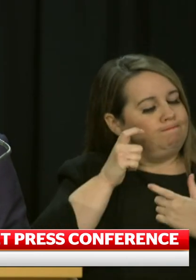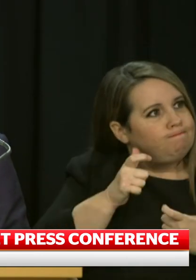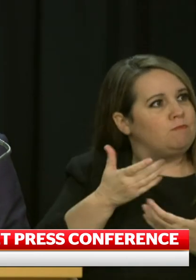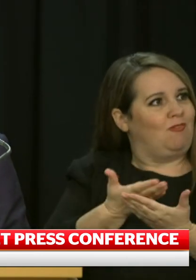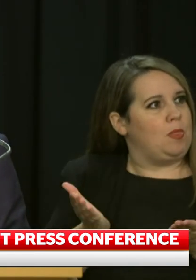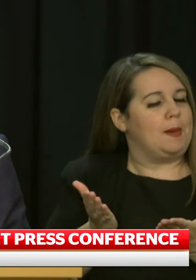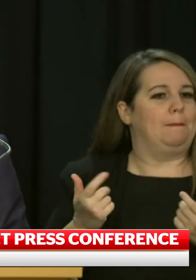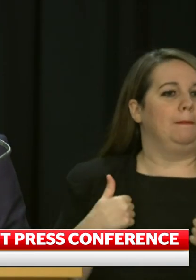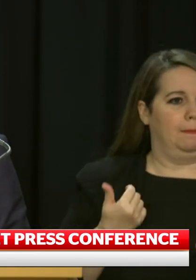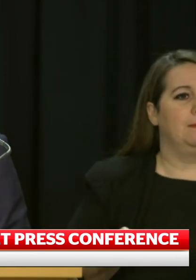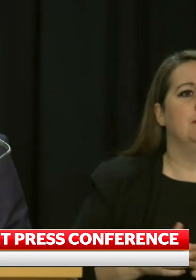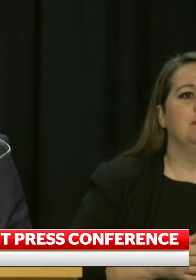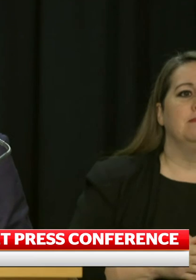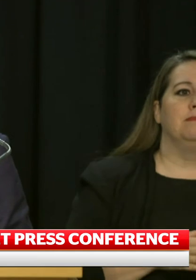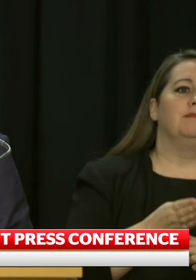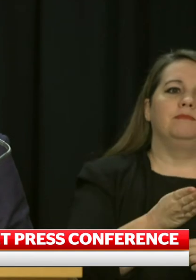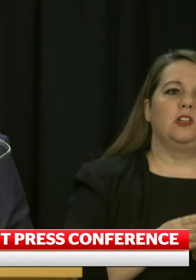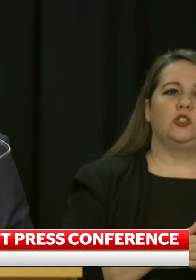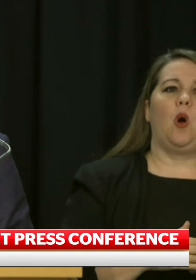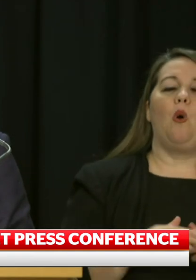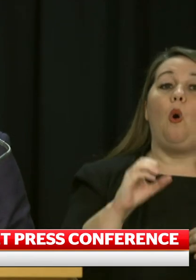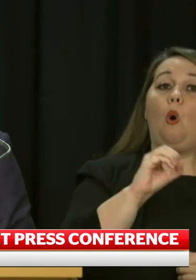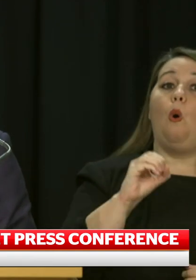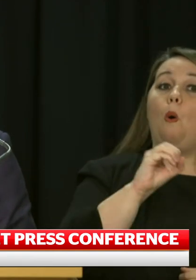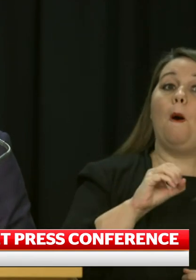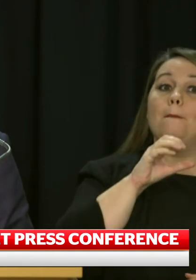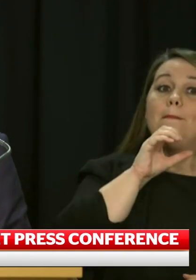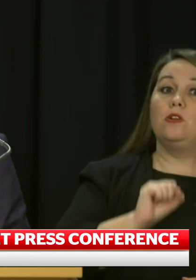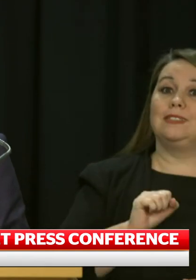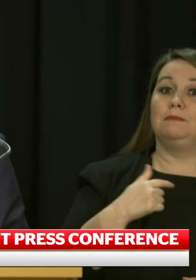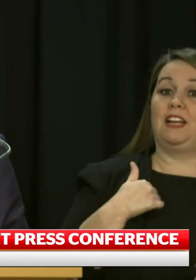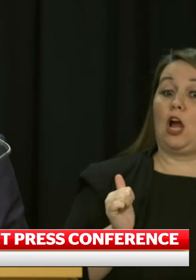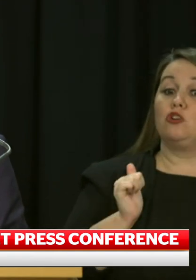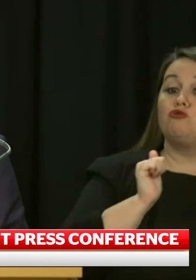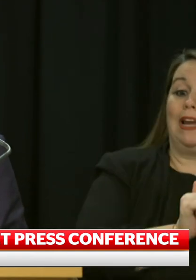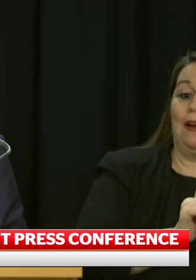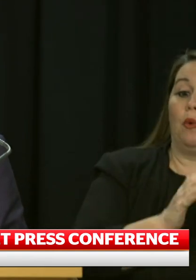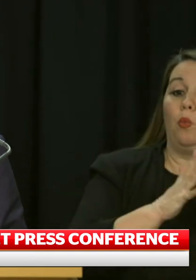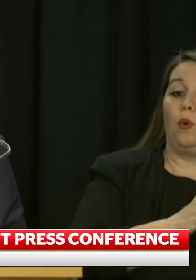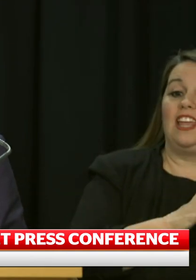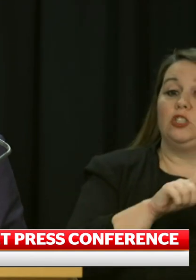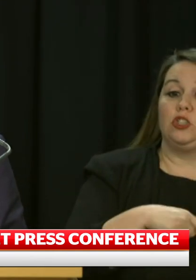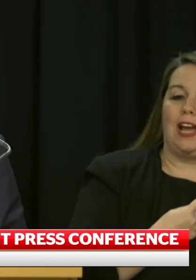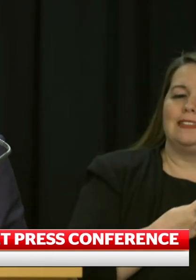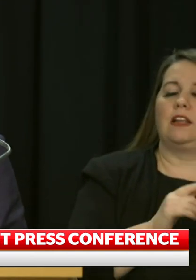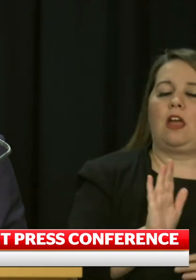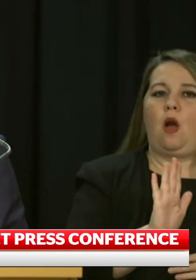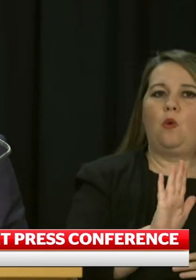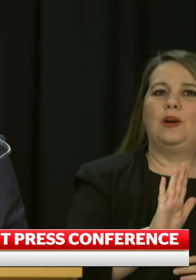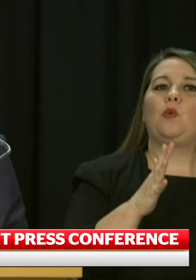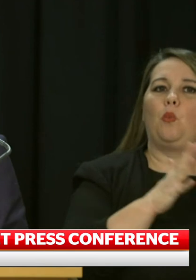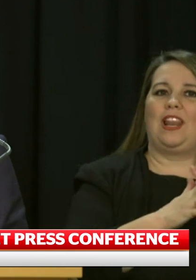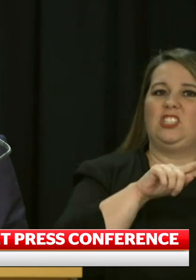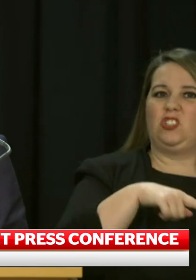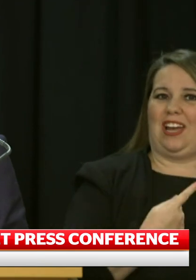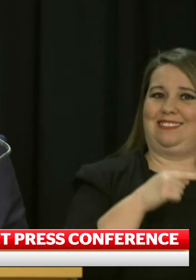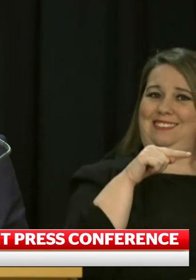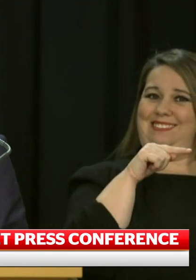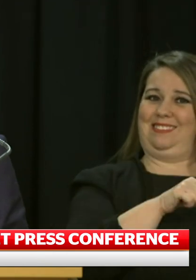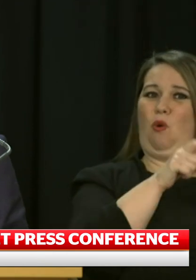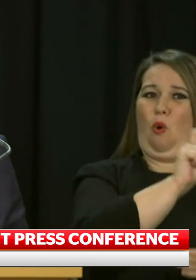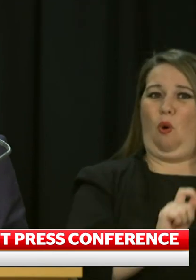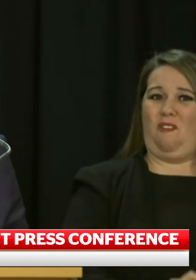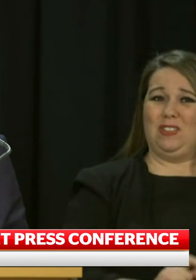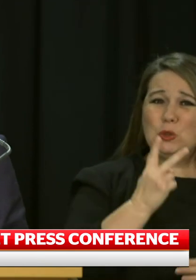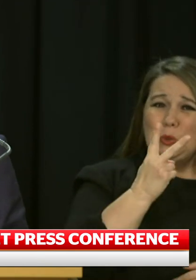the Ombudsman disagreed with Willie Jackson. It was that Willie Jackson or his office completely ignored the Ombudsman on